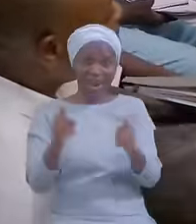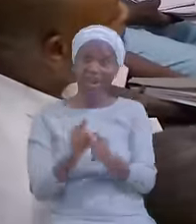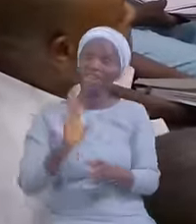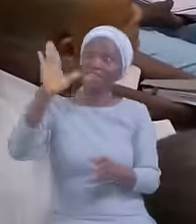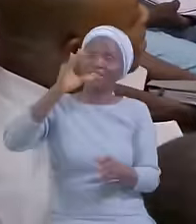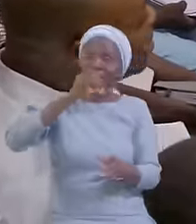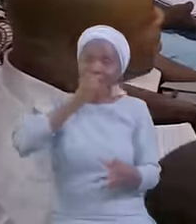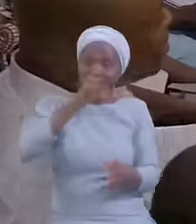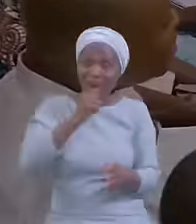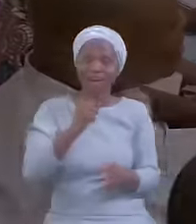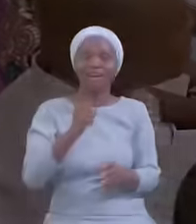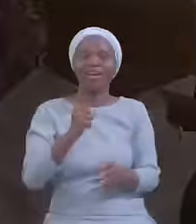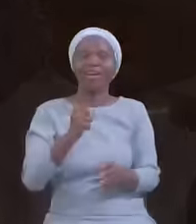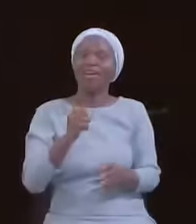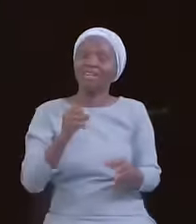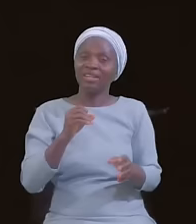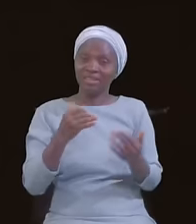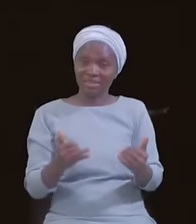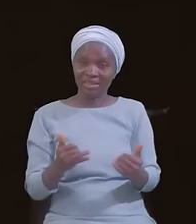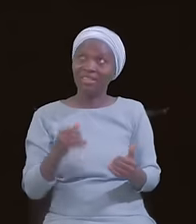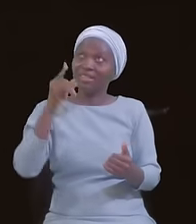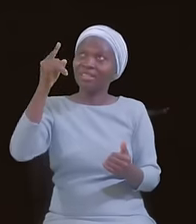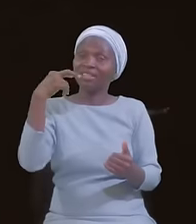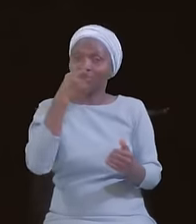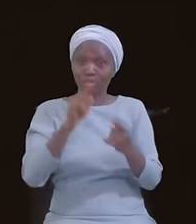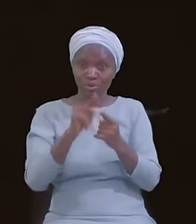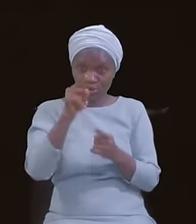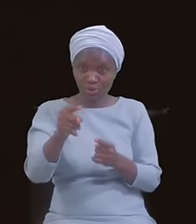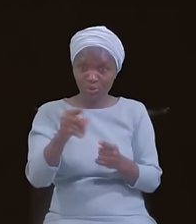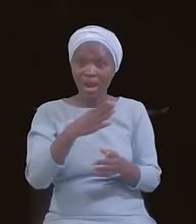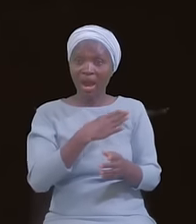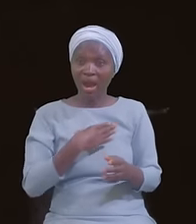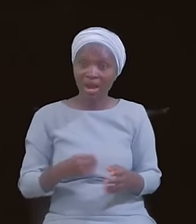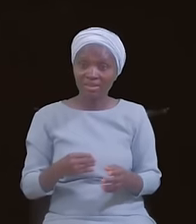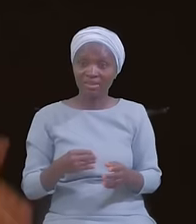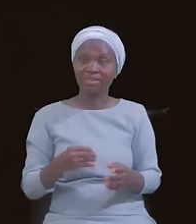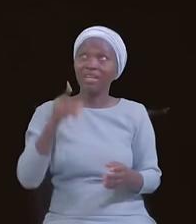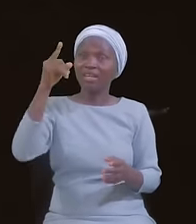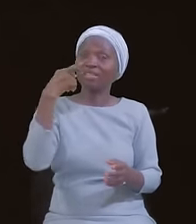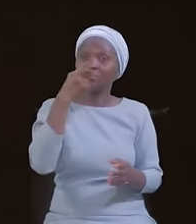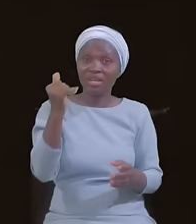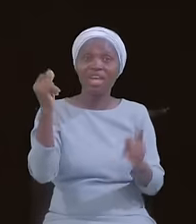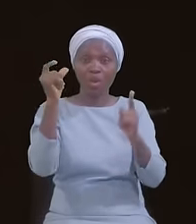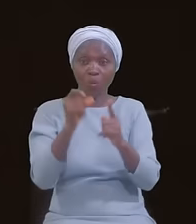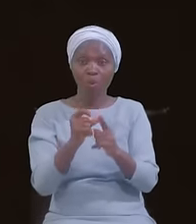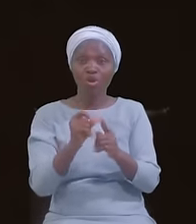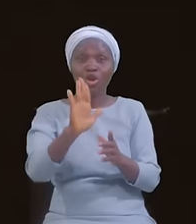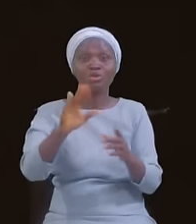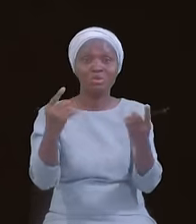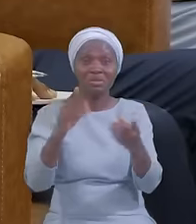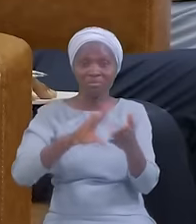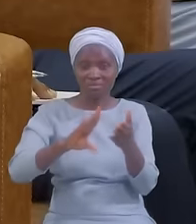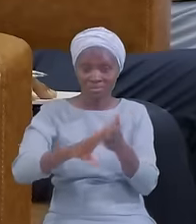it's him talking to you. It's him speaking to you. And he speaks a word, your sins are